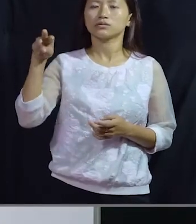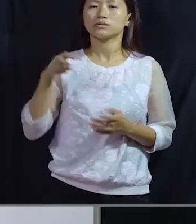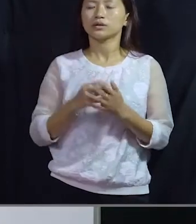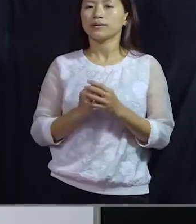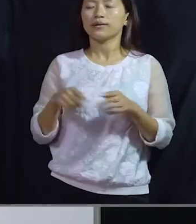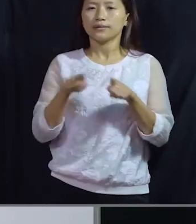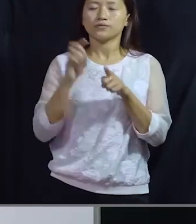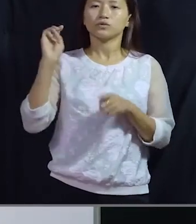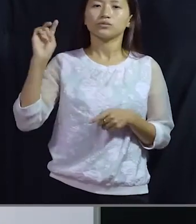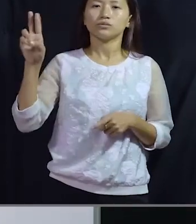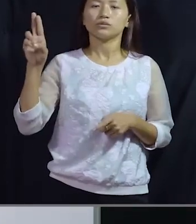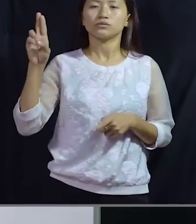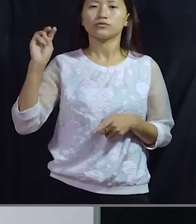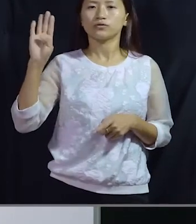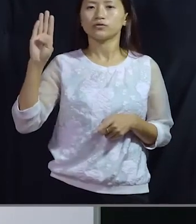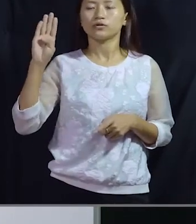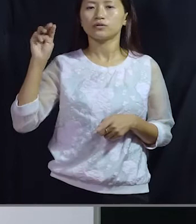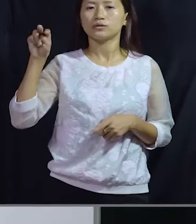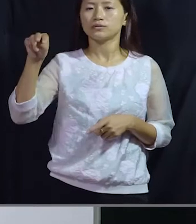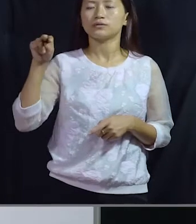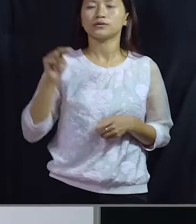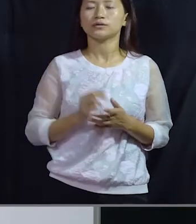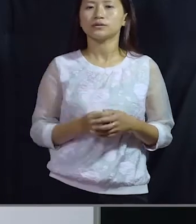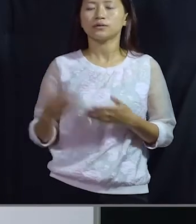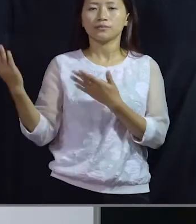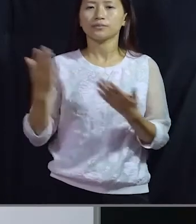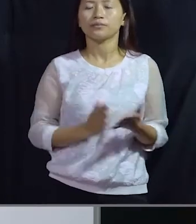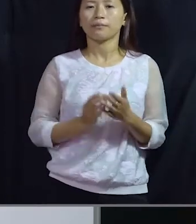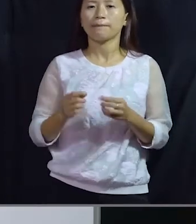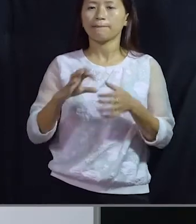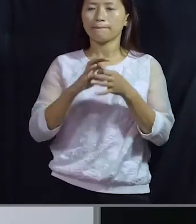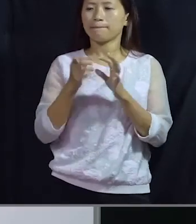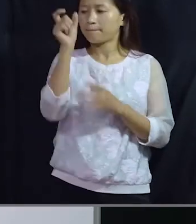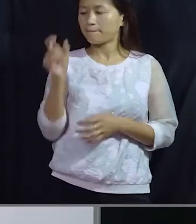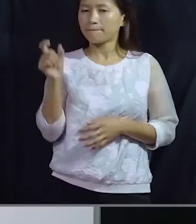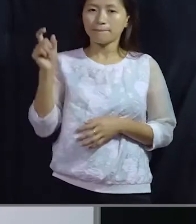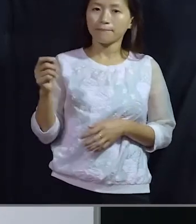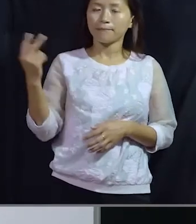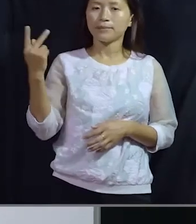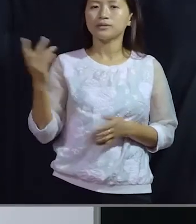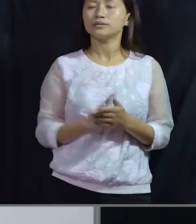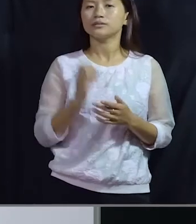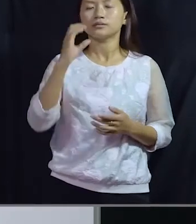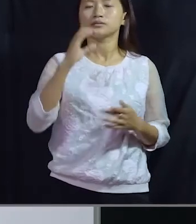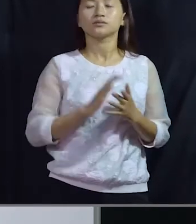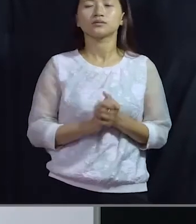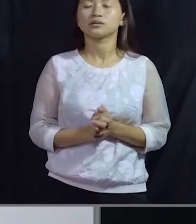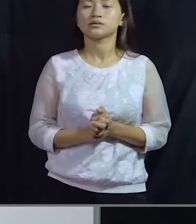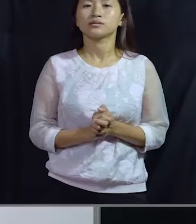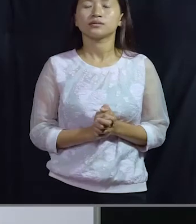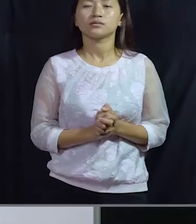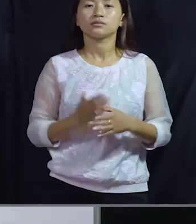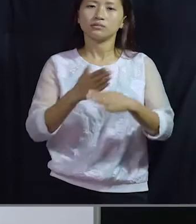2,400. That has been already brought in by the partner C. That is, new partner has brought in 6,000, which